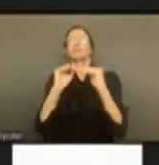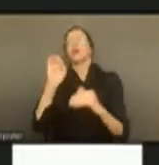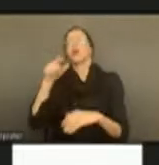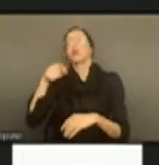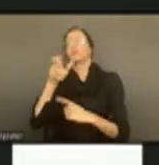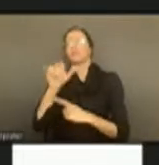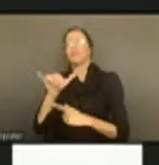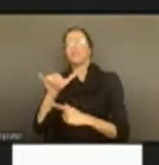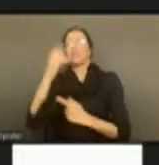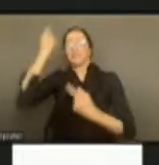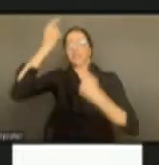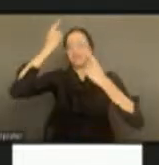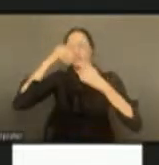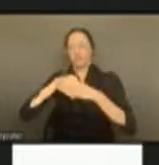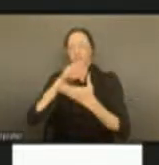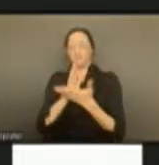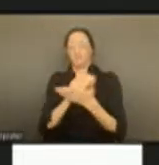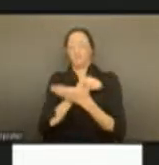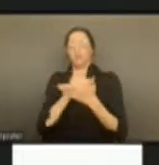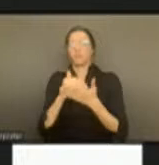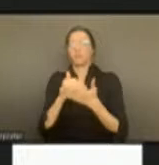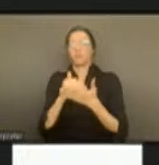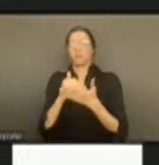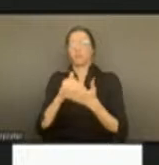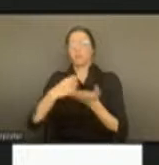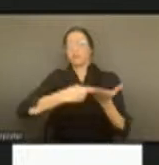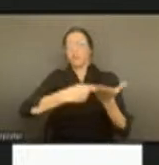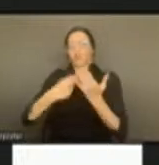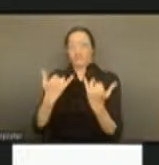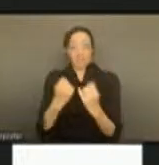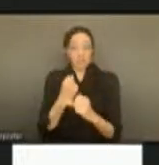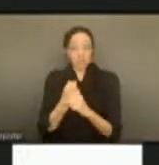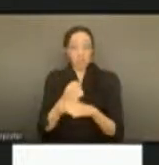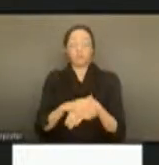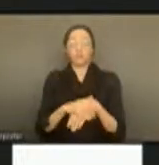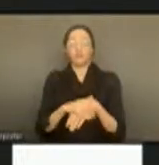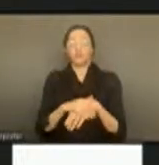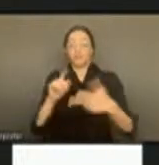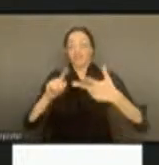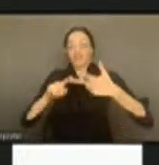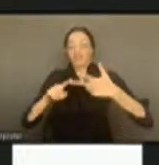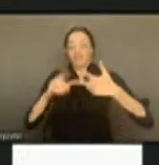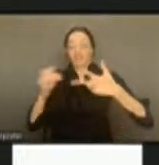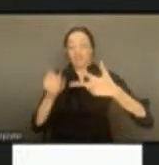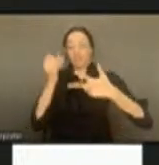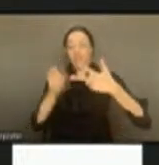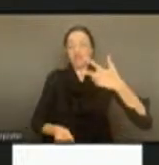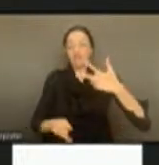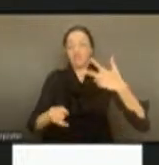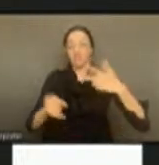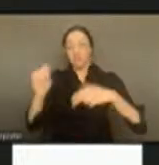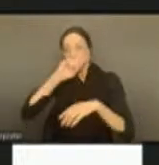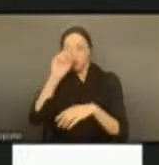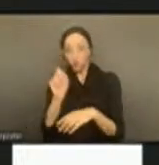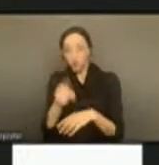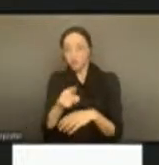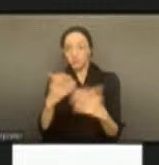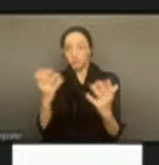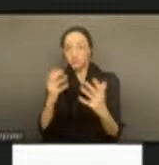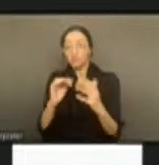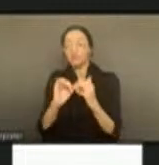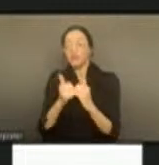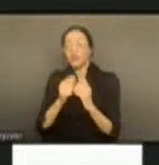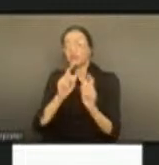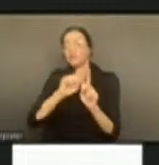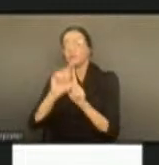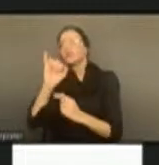this year? Our last question would be, how are items put into different budget